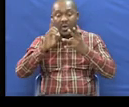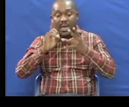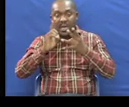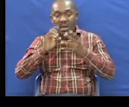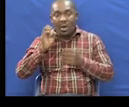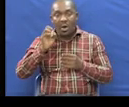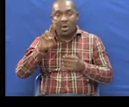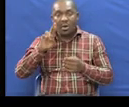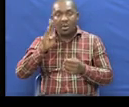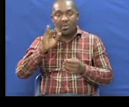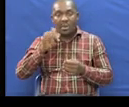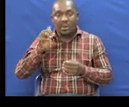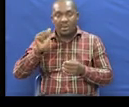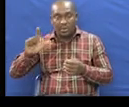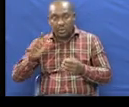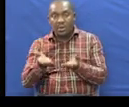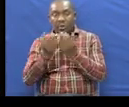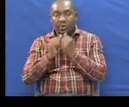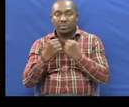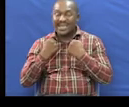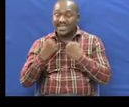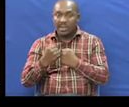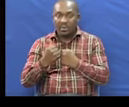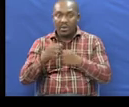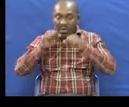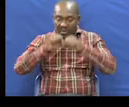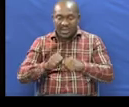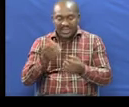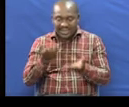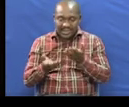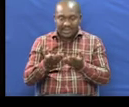electronic configuration can be 3D, 10, and